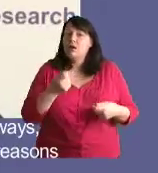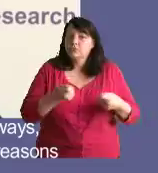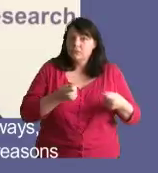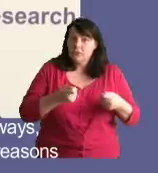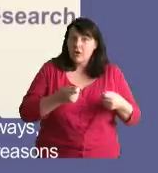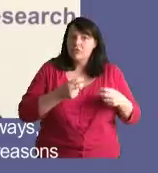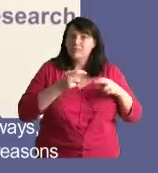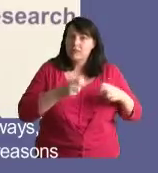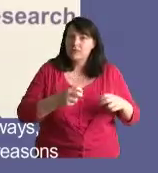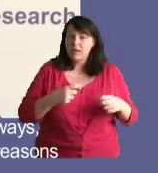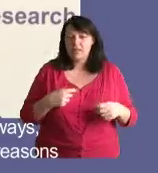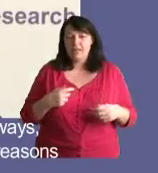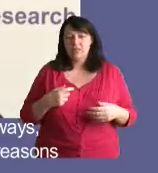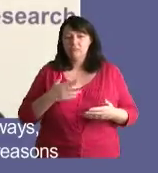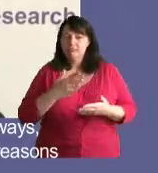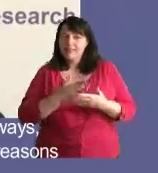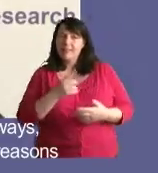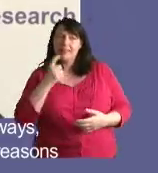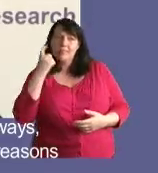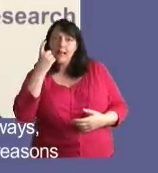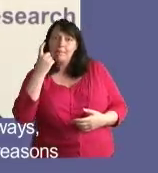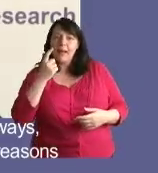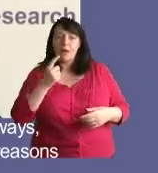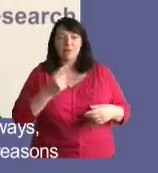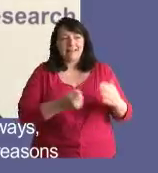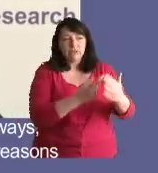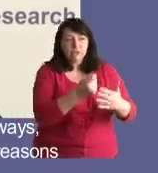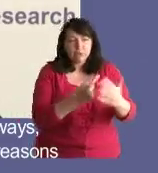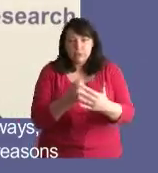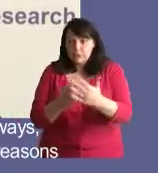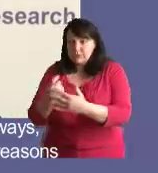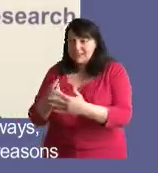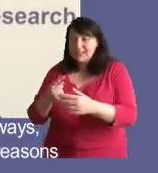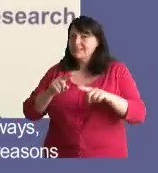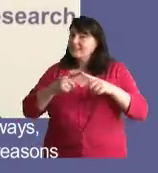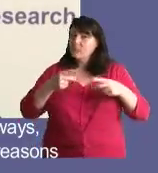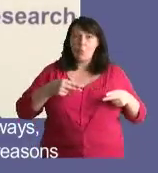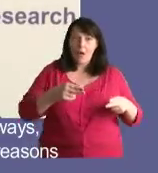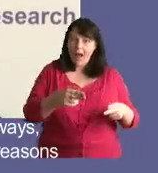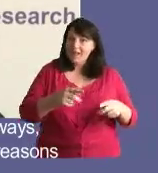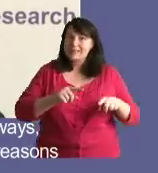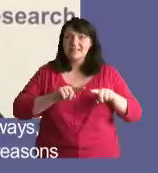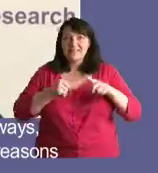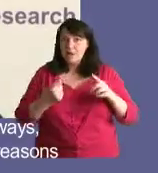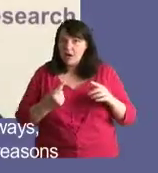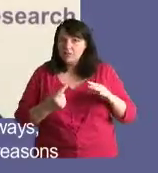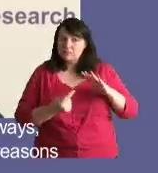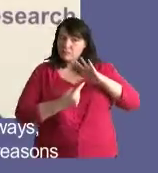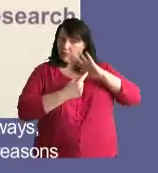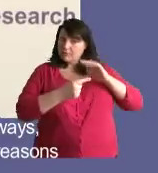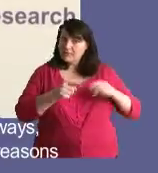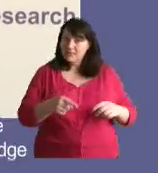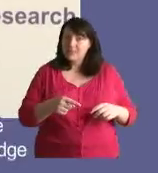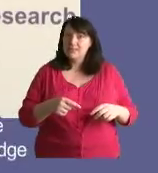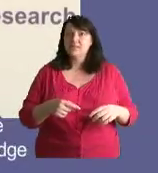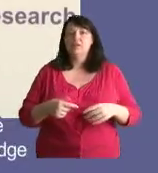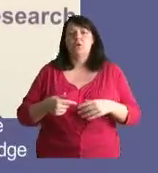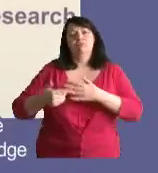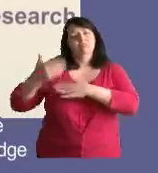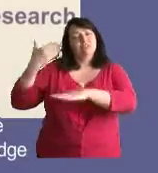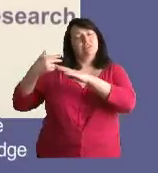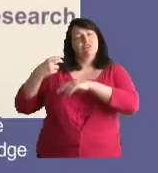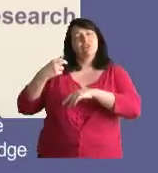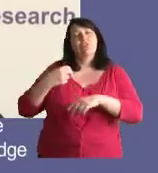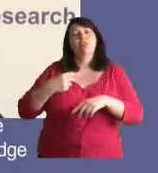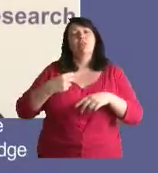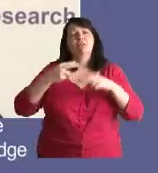it's often coming at issues in very different ways, with very different priorities, for very different reasons to